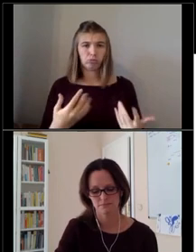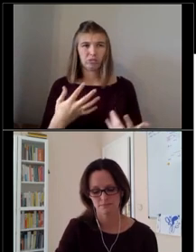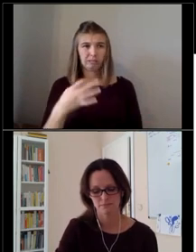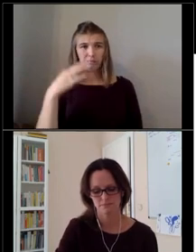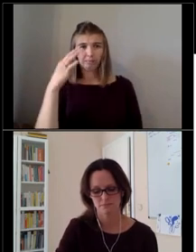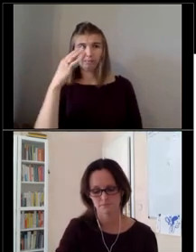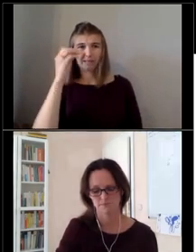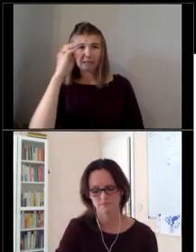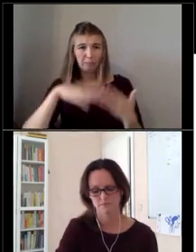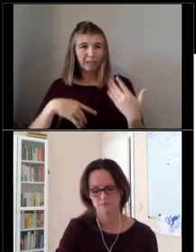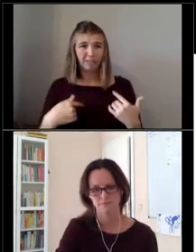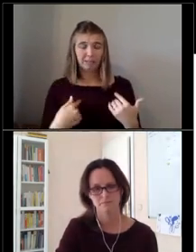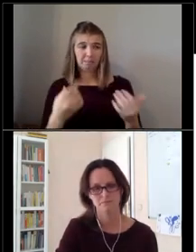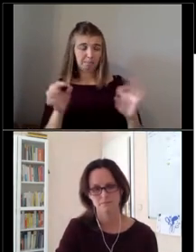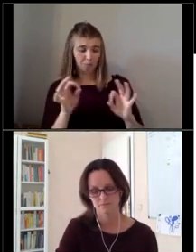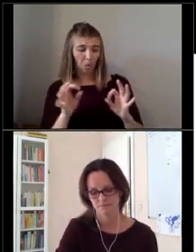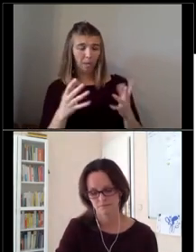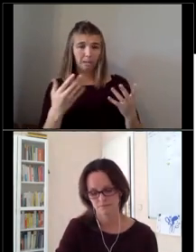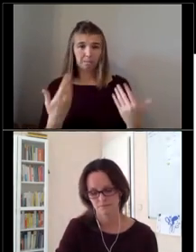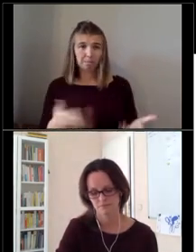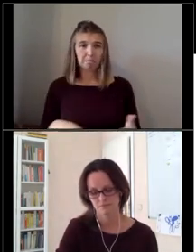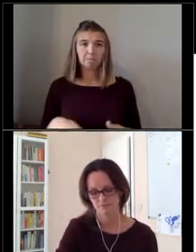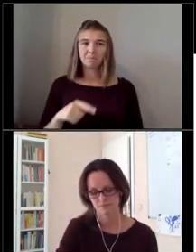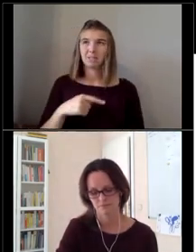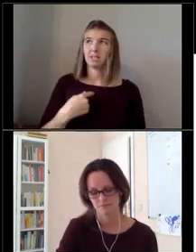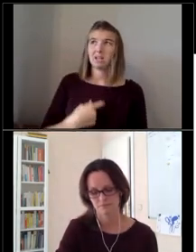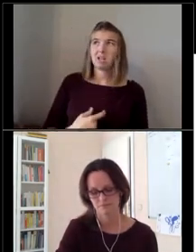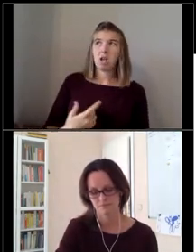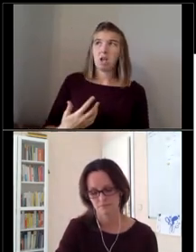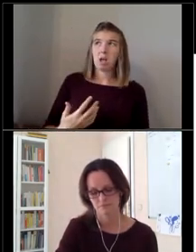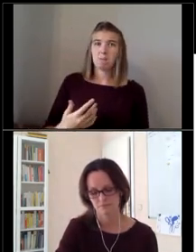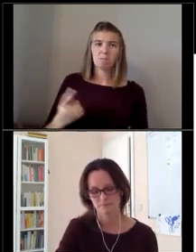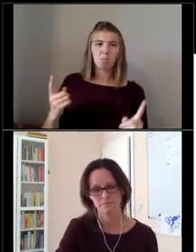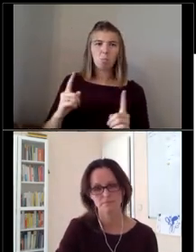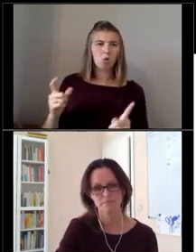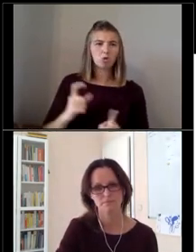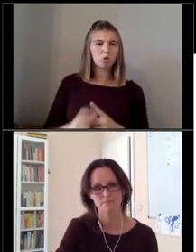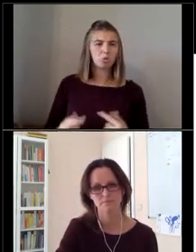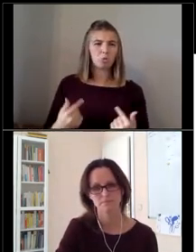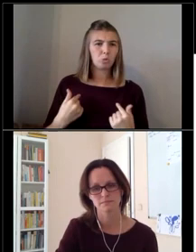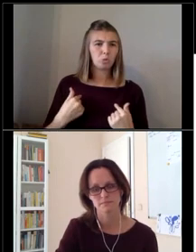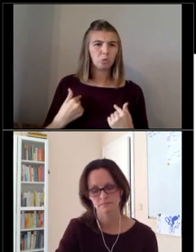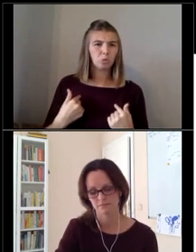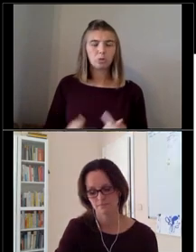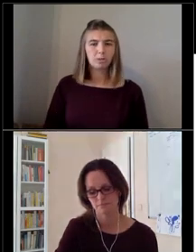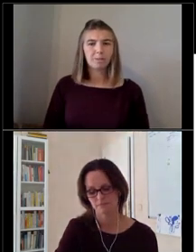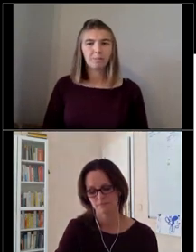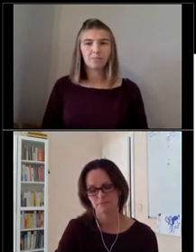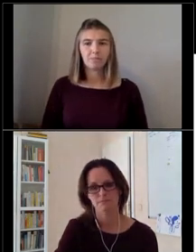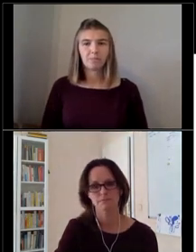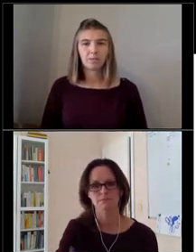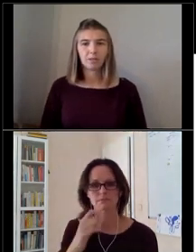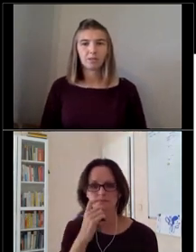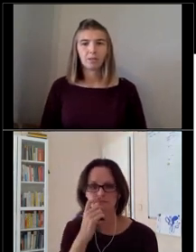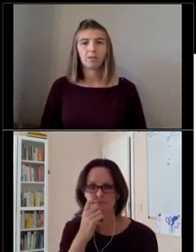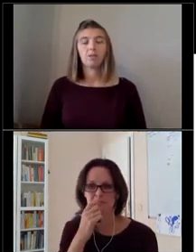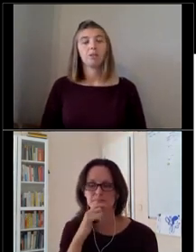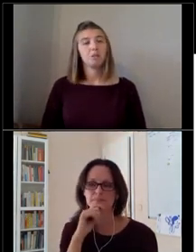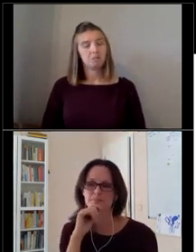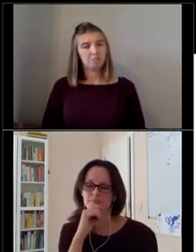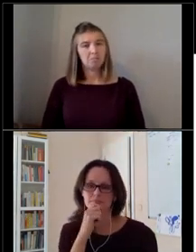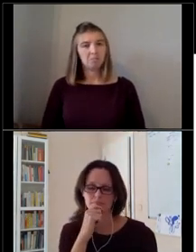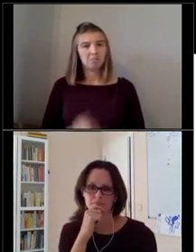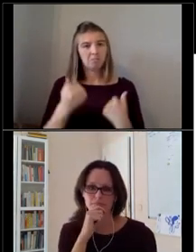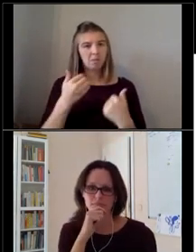what advice would you have for somebody in that position? Thanks, Ben. Yeah, that could be a very tricky